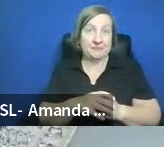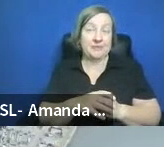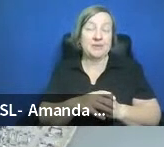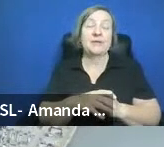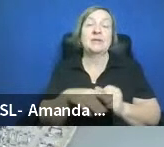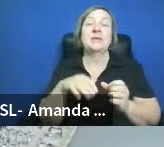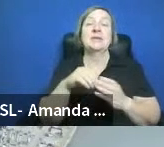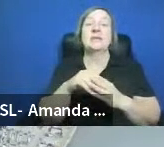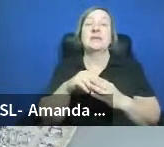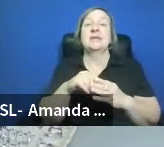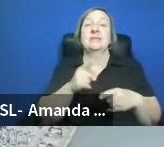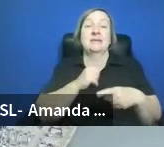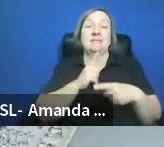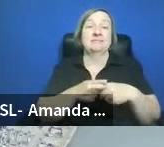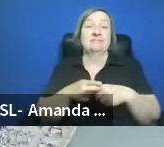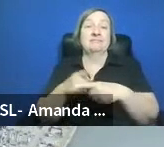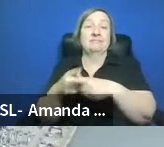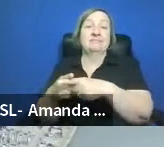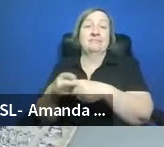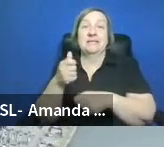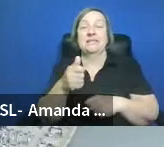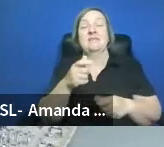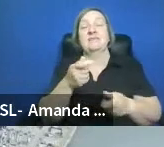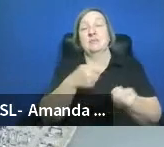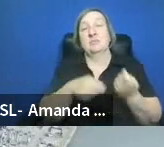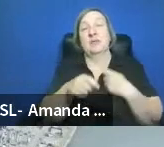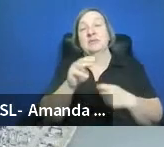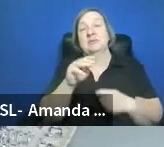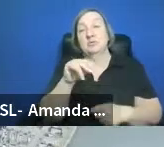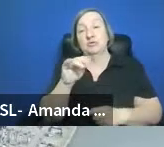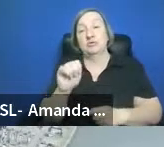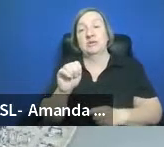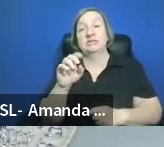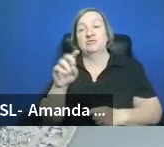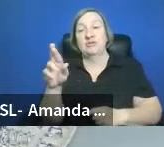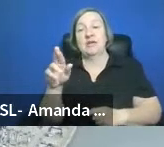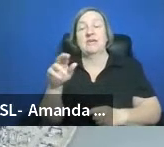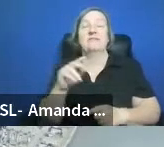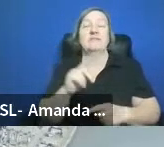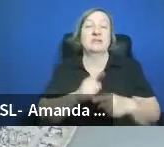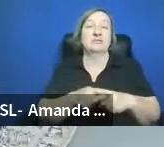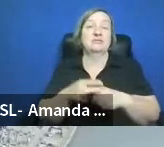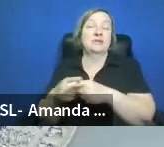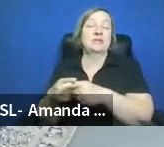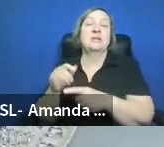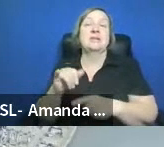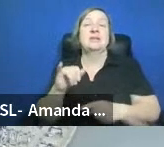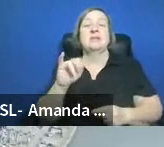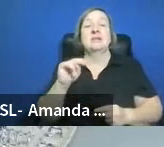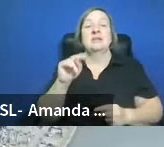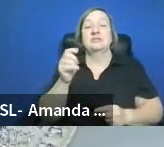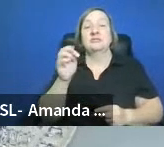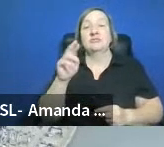In the interchange itself, as a replacement of the Marine Drive interchange, the interchange is up in the